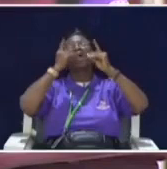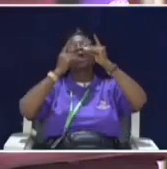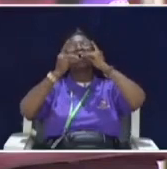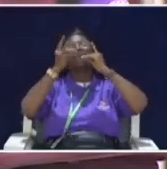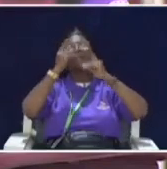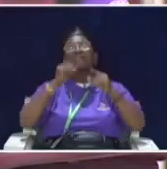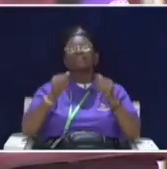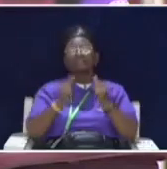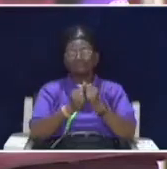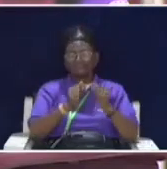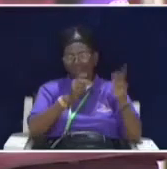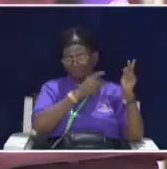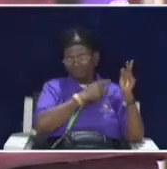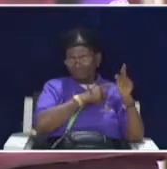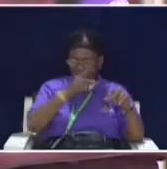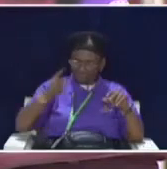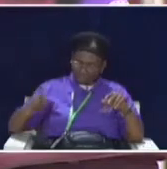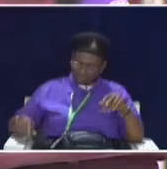Or